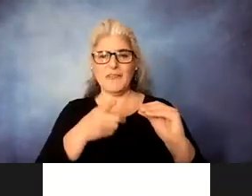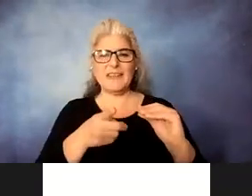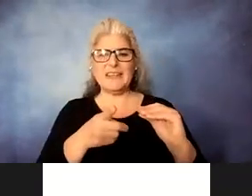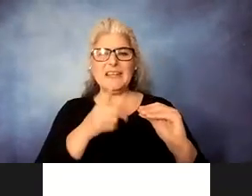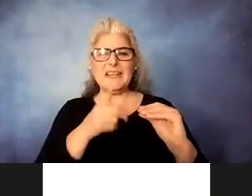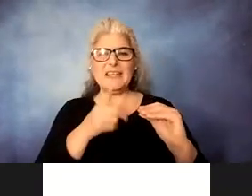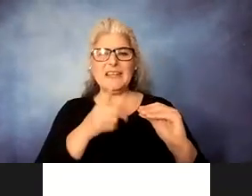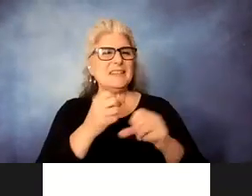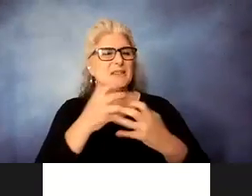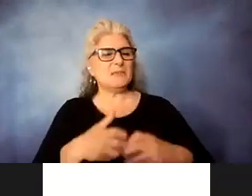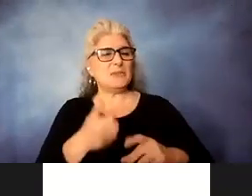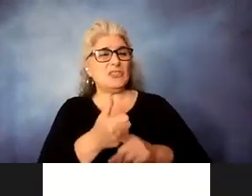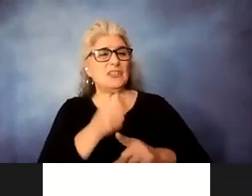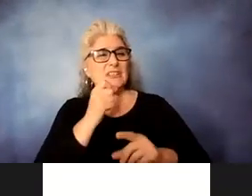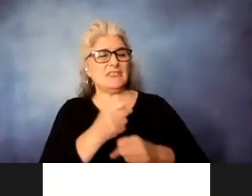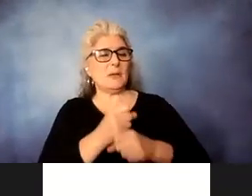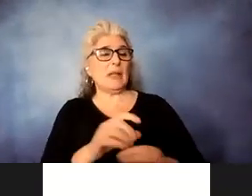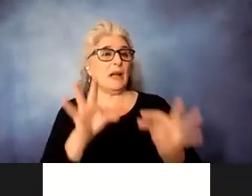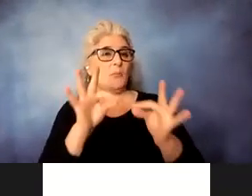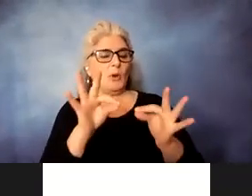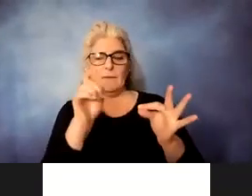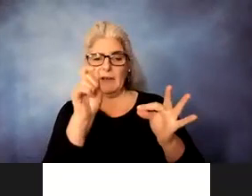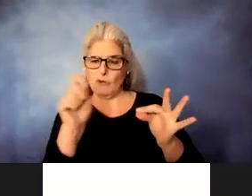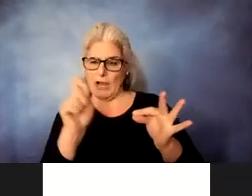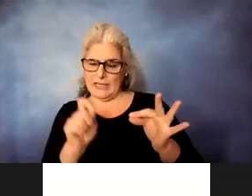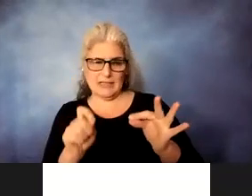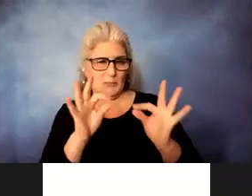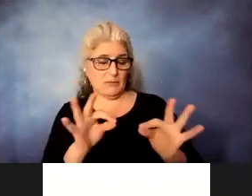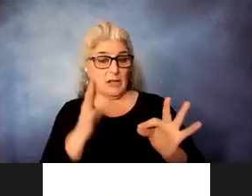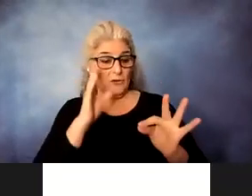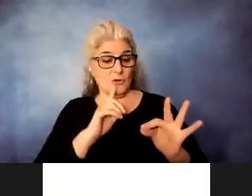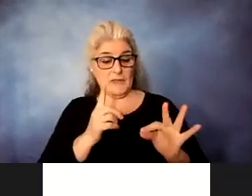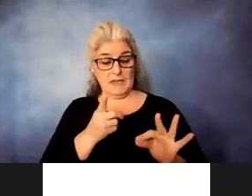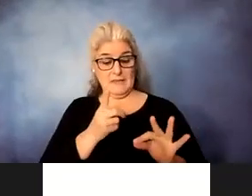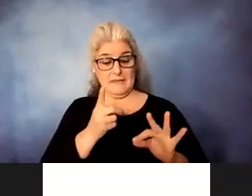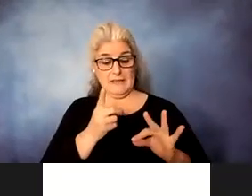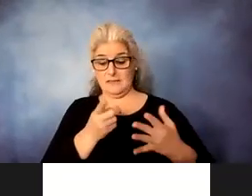It's and this is done on purpose. So the marked ballot is not